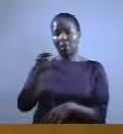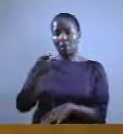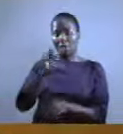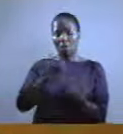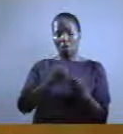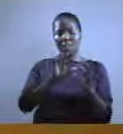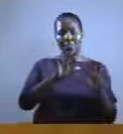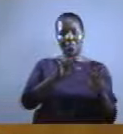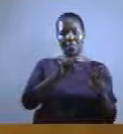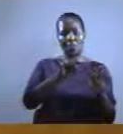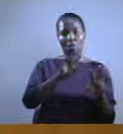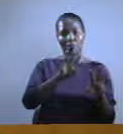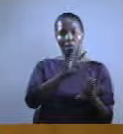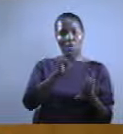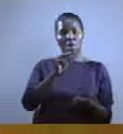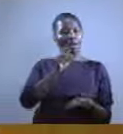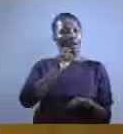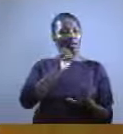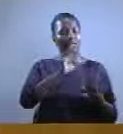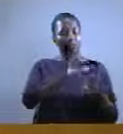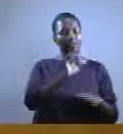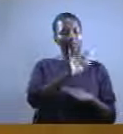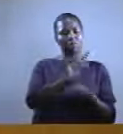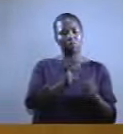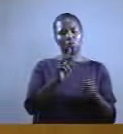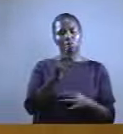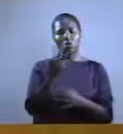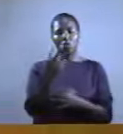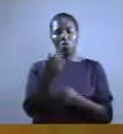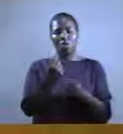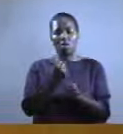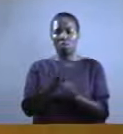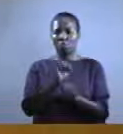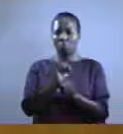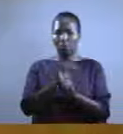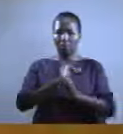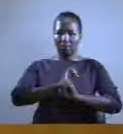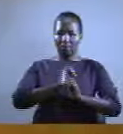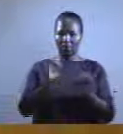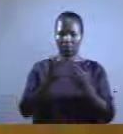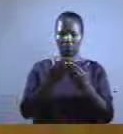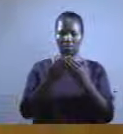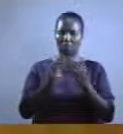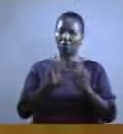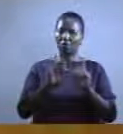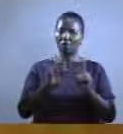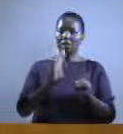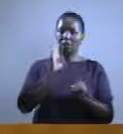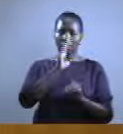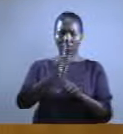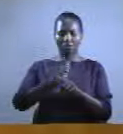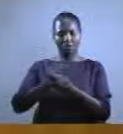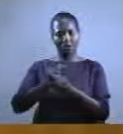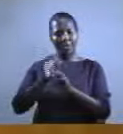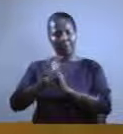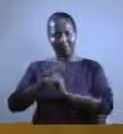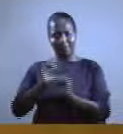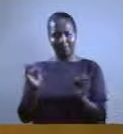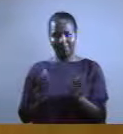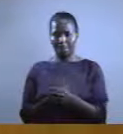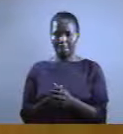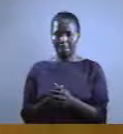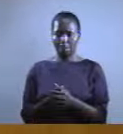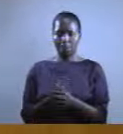million youth aged between 15 and 24 years were not in employment, they were not in education and training.